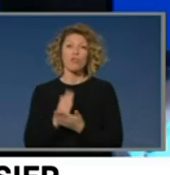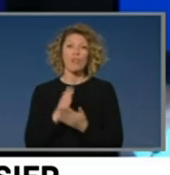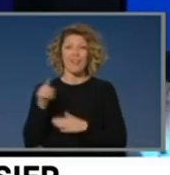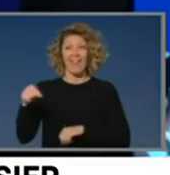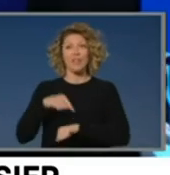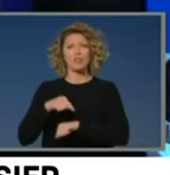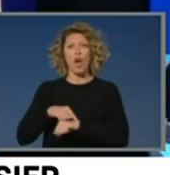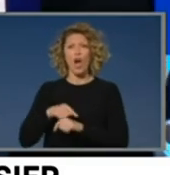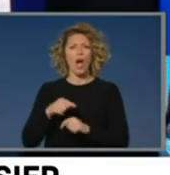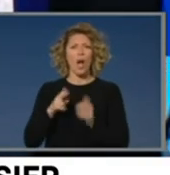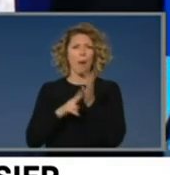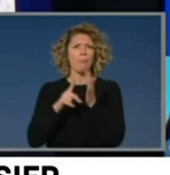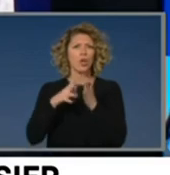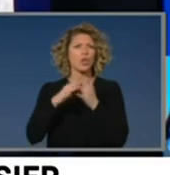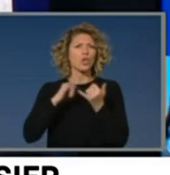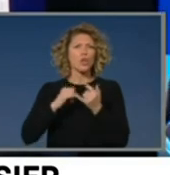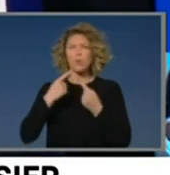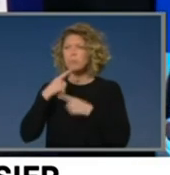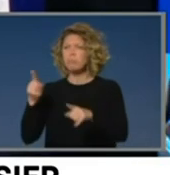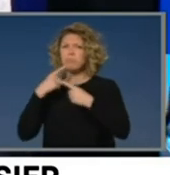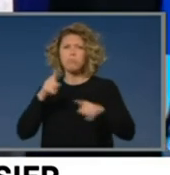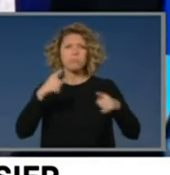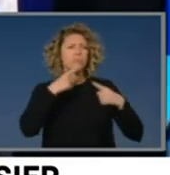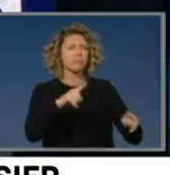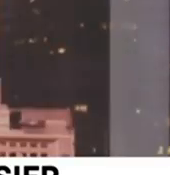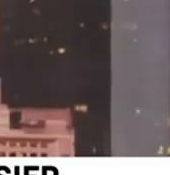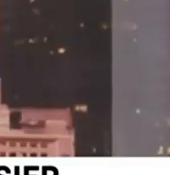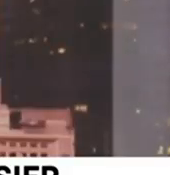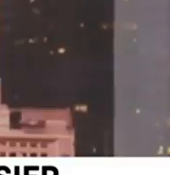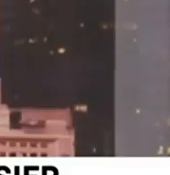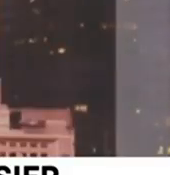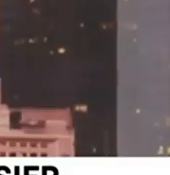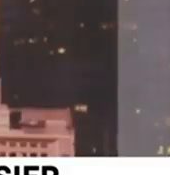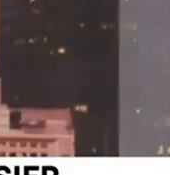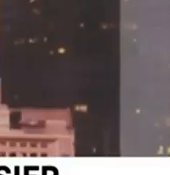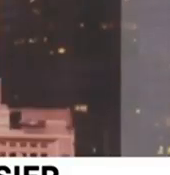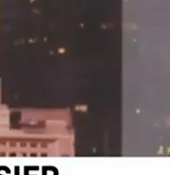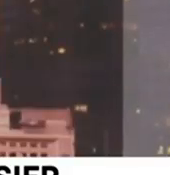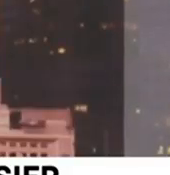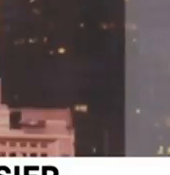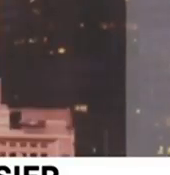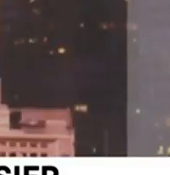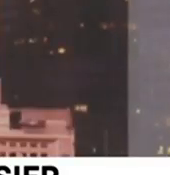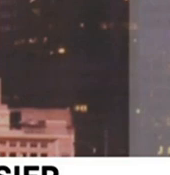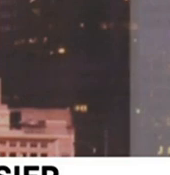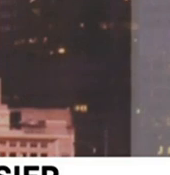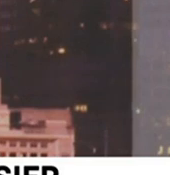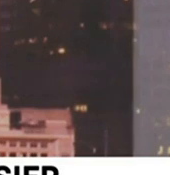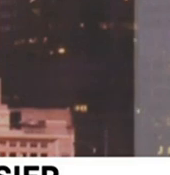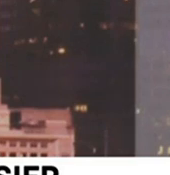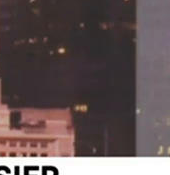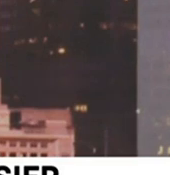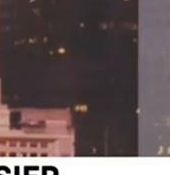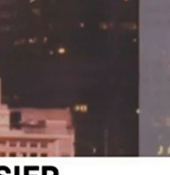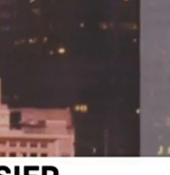time. So, of course, the government was aware of those suggestions. And just to clarify there again, that Scott Morrison says it's